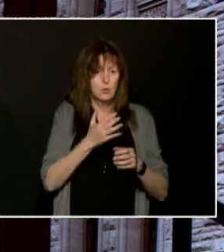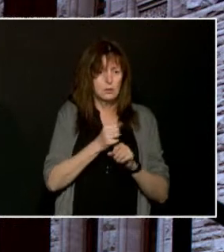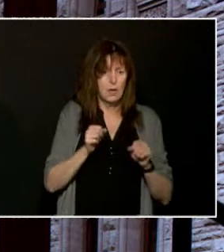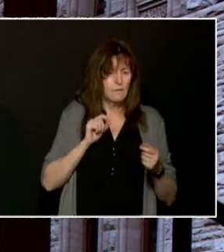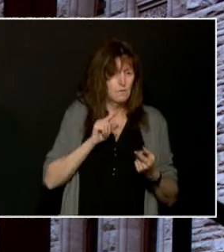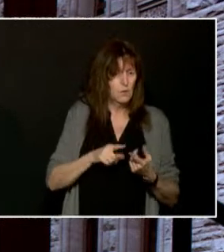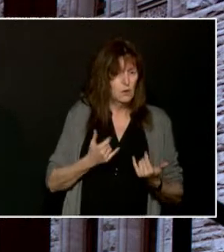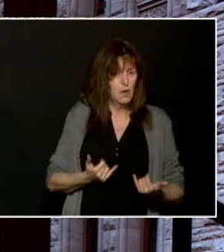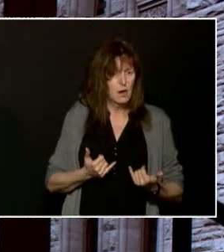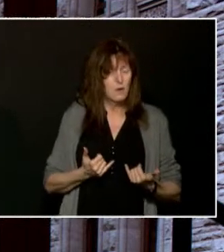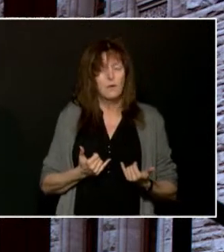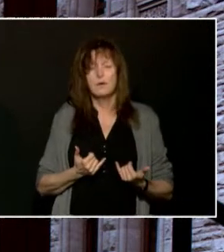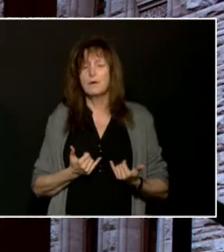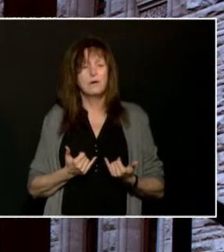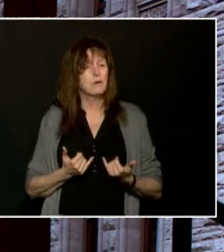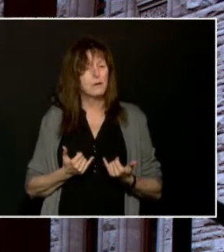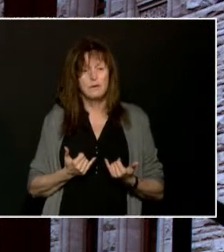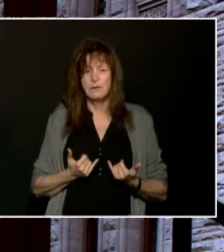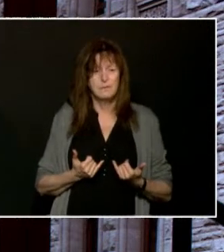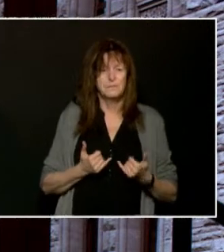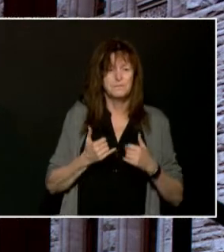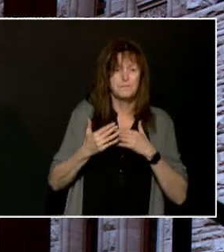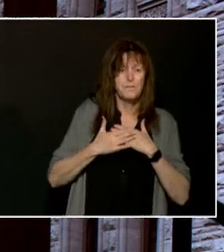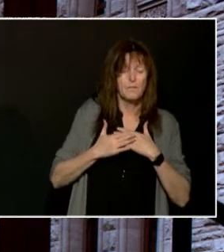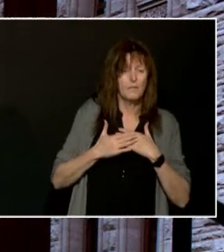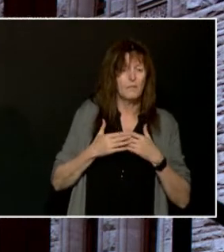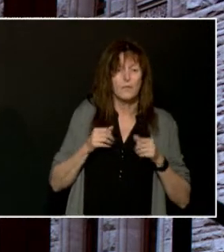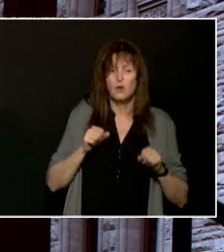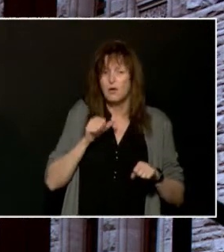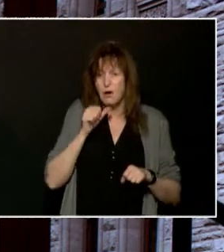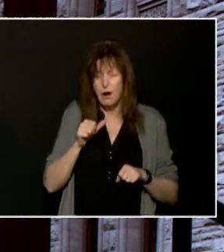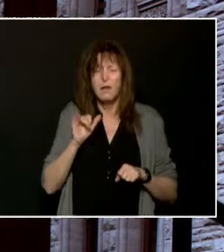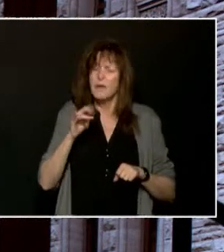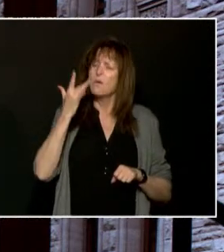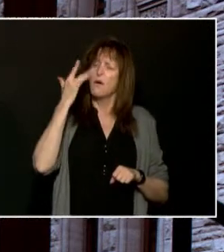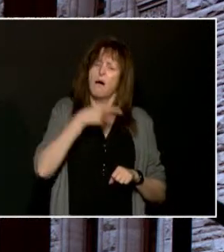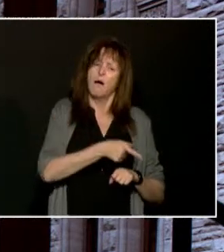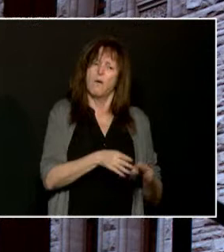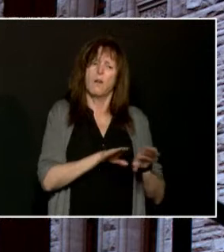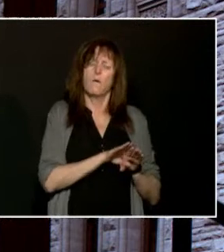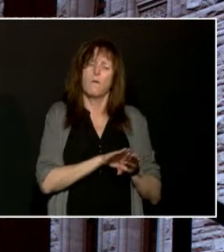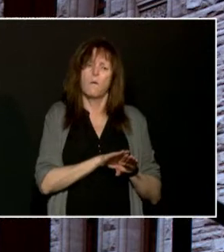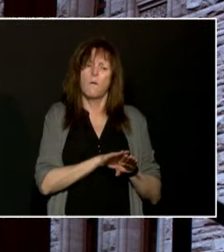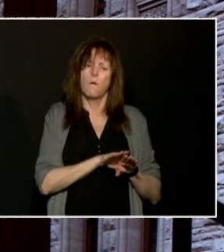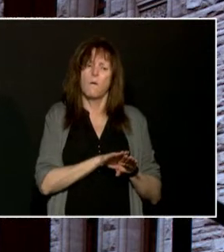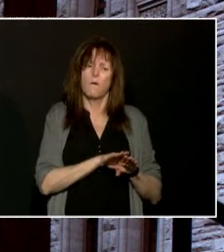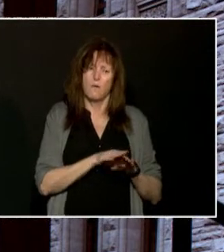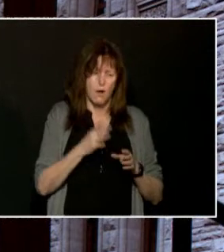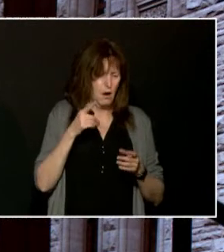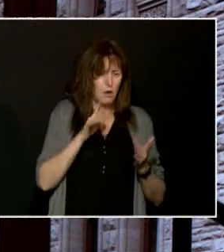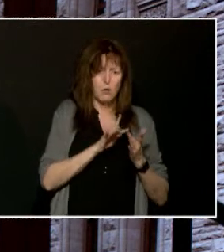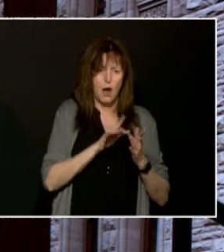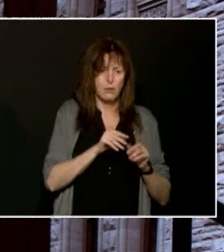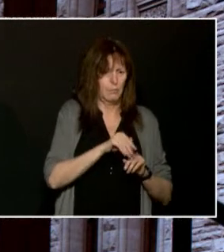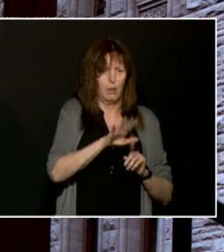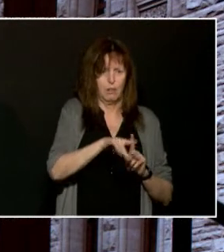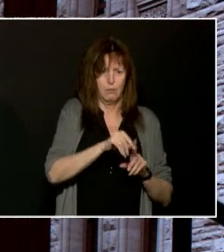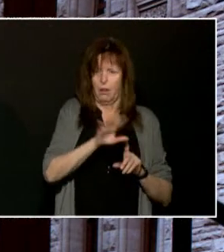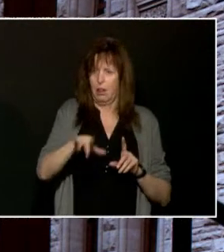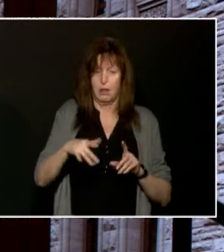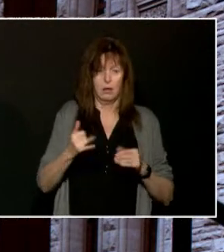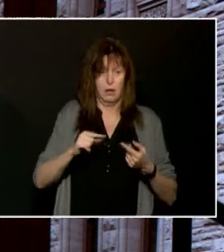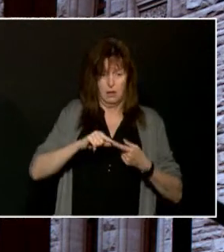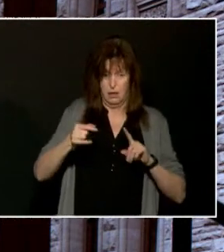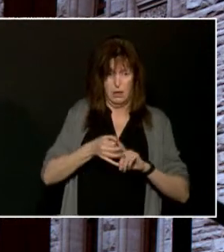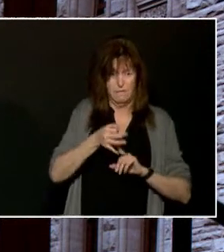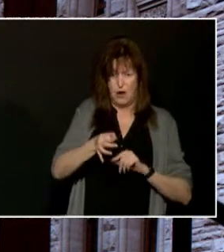said we can't guarantee they will be because we can't keep up with the load of the case contact management as the variants of concern ravage through the various